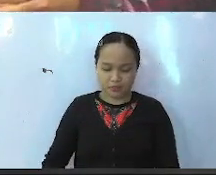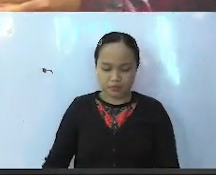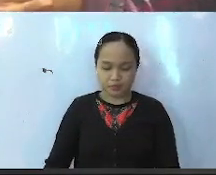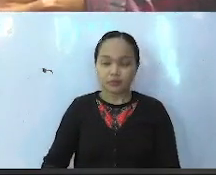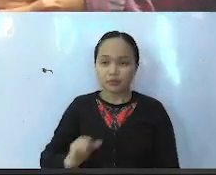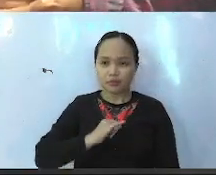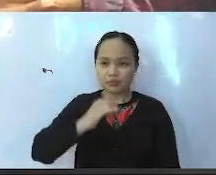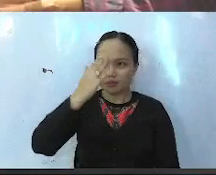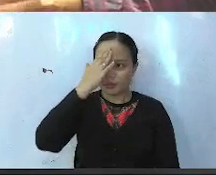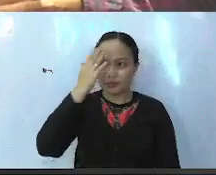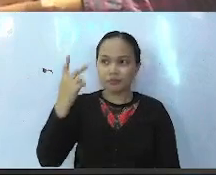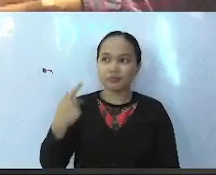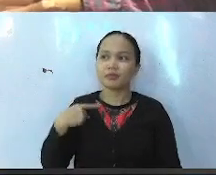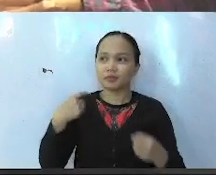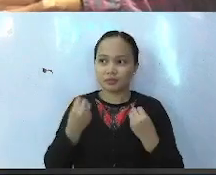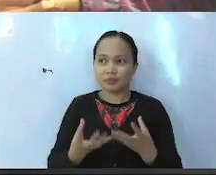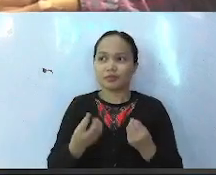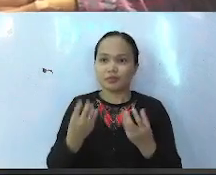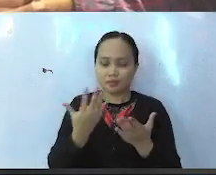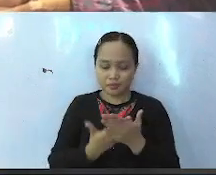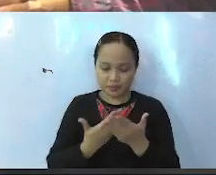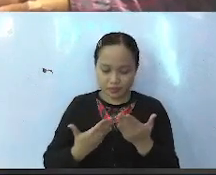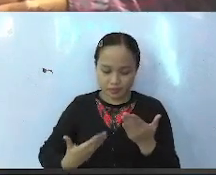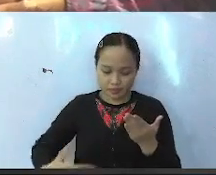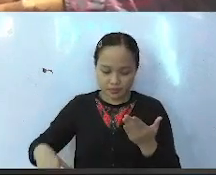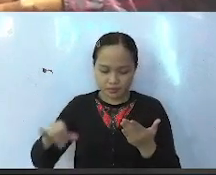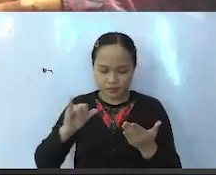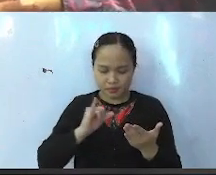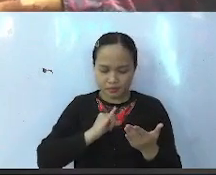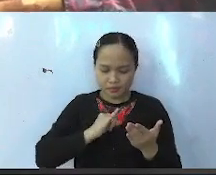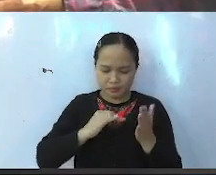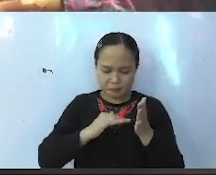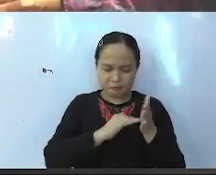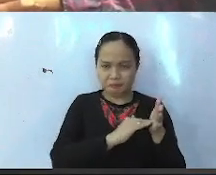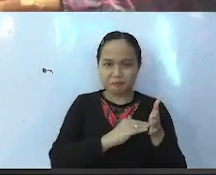I know there were many things against me.